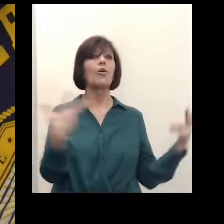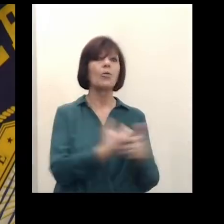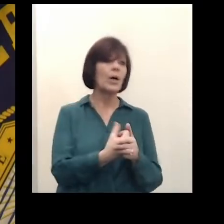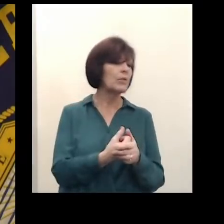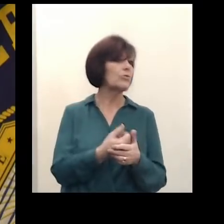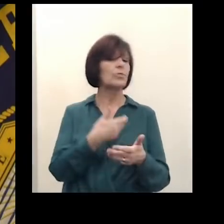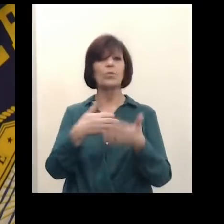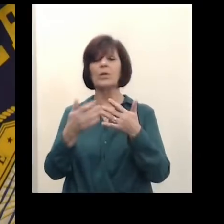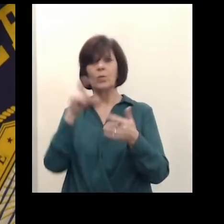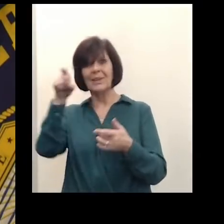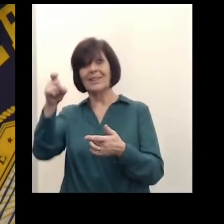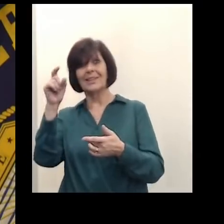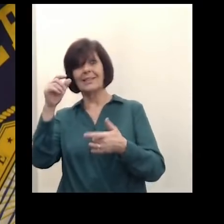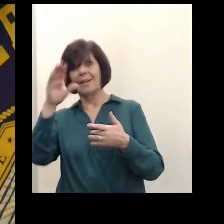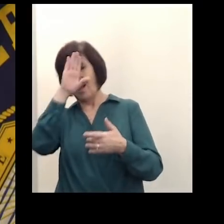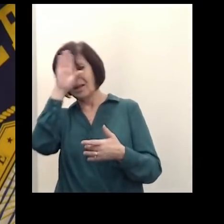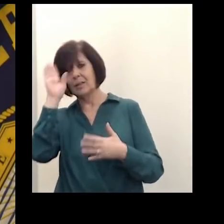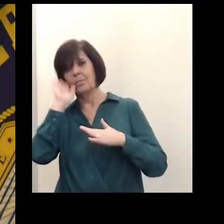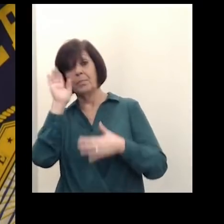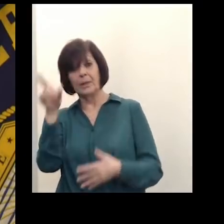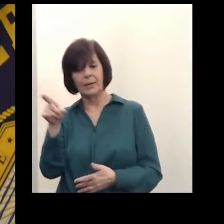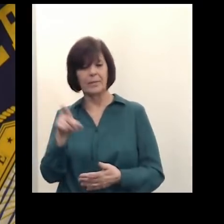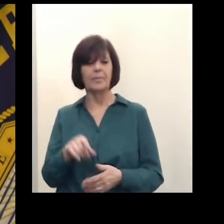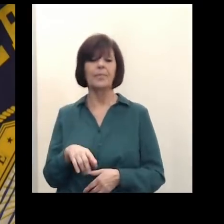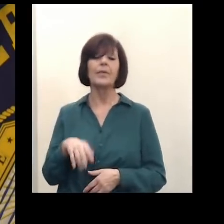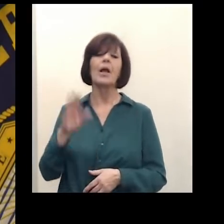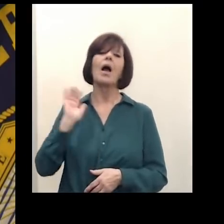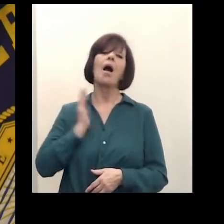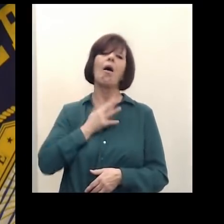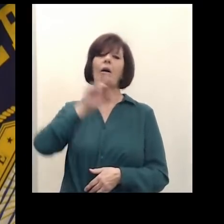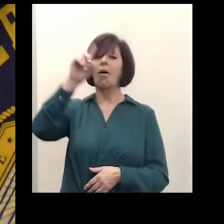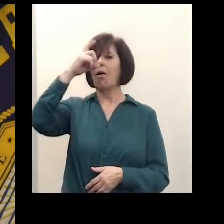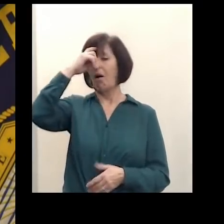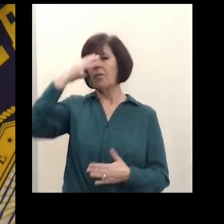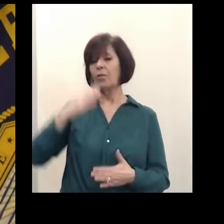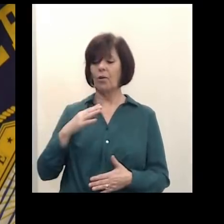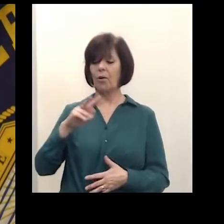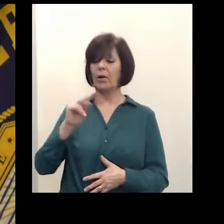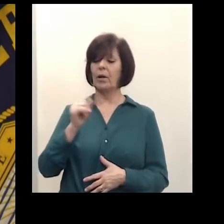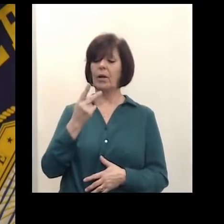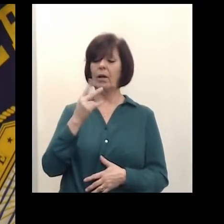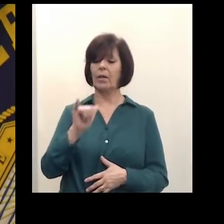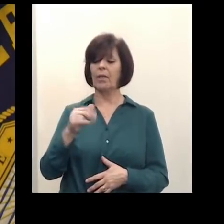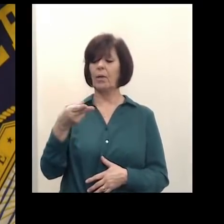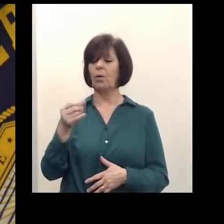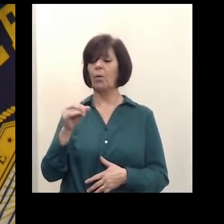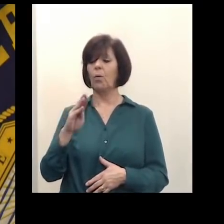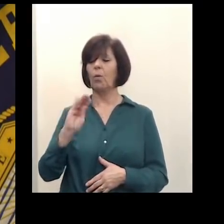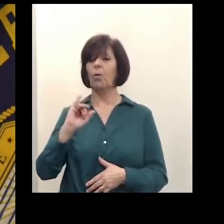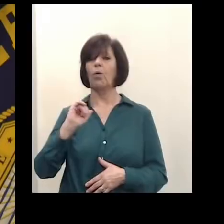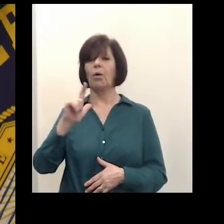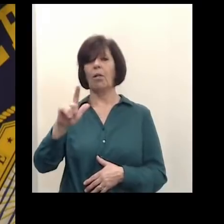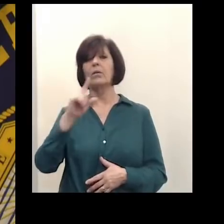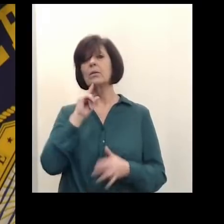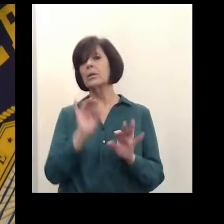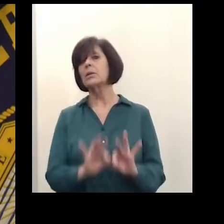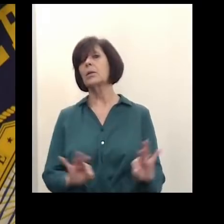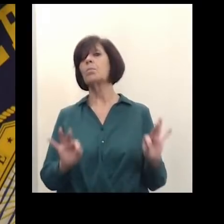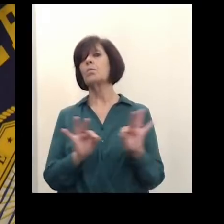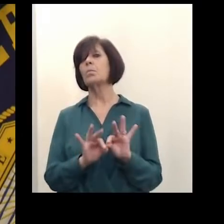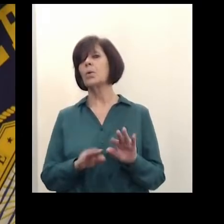illness. Kathy Hochul, our governor, certainly took important steps in this last week